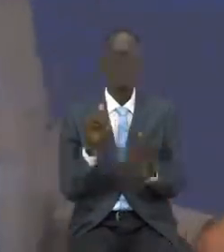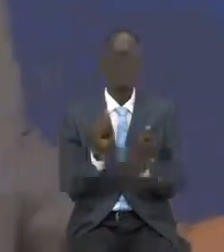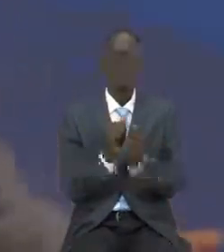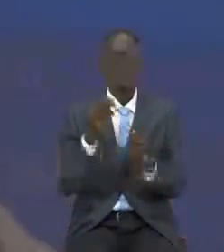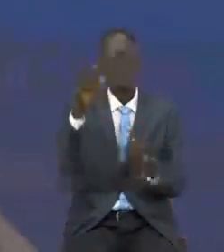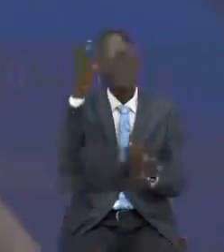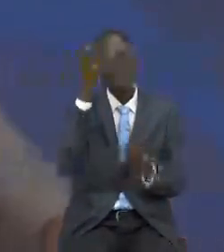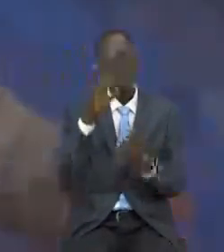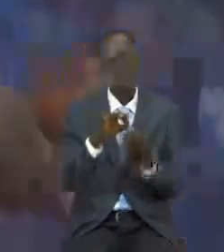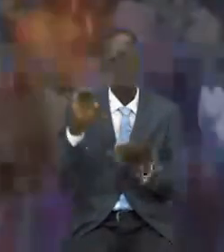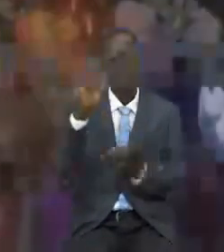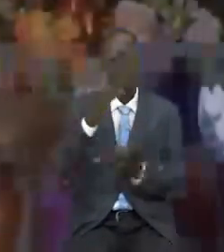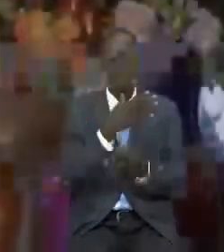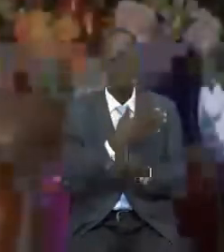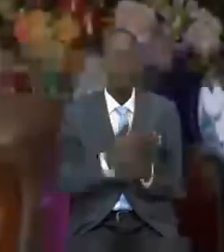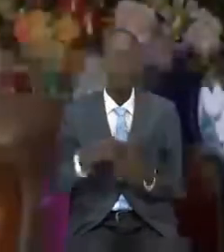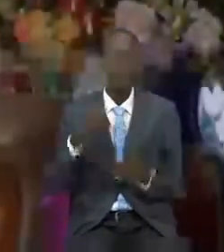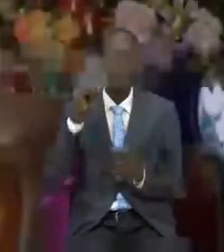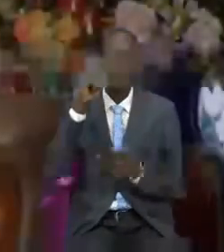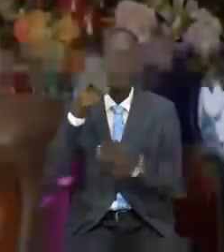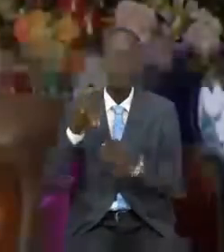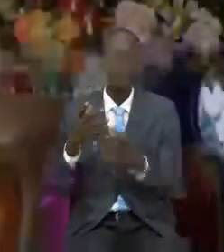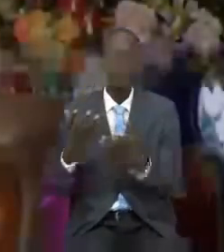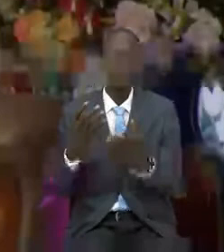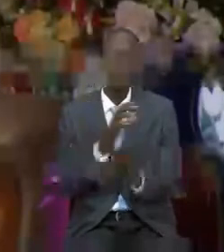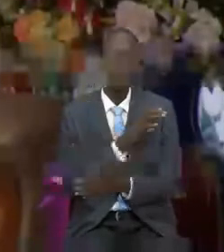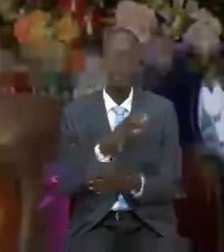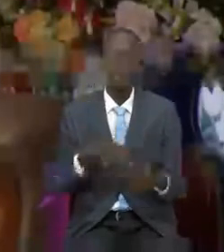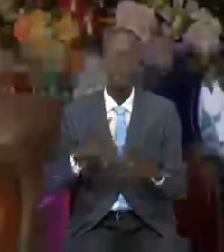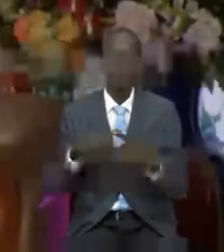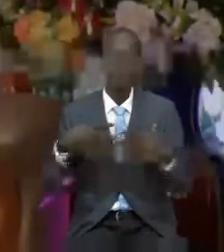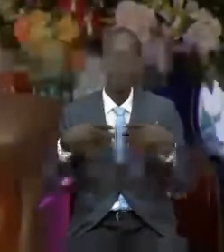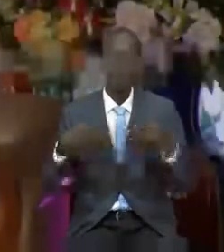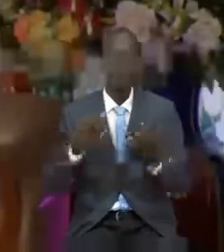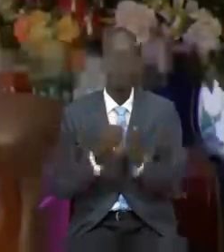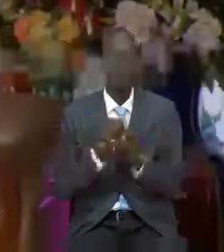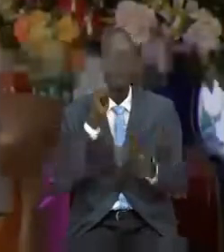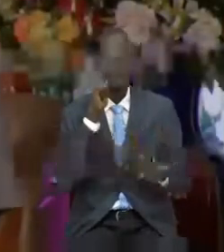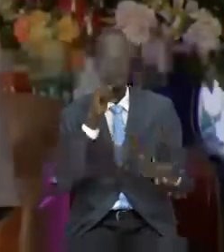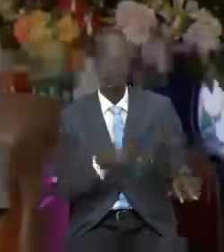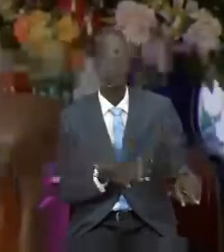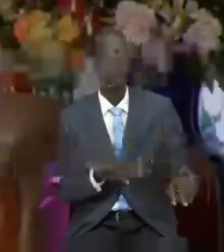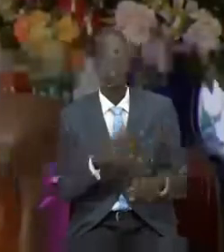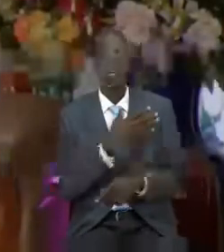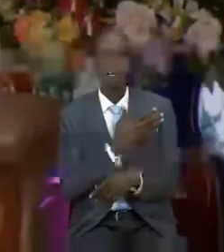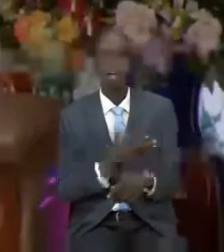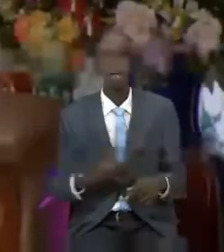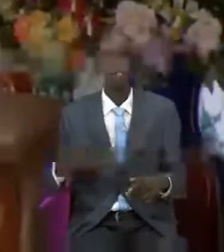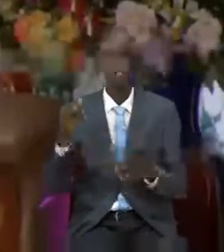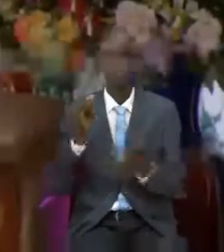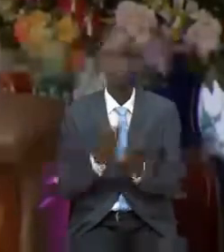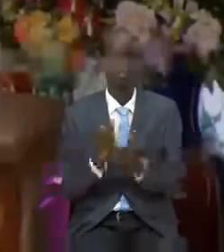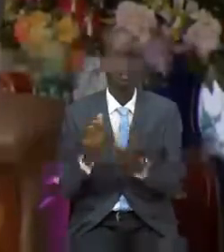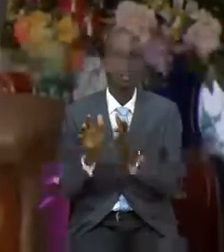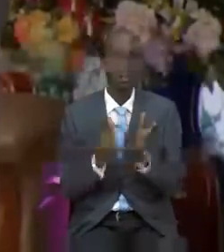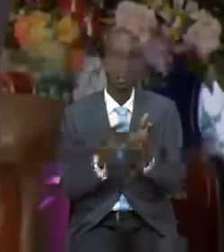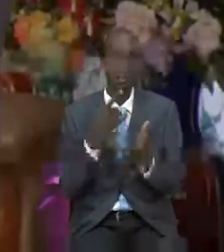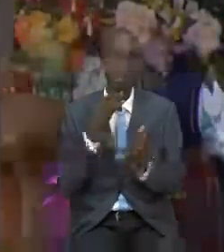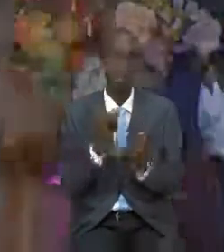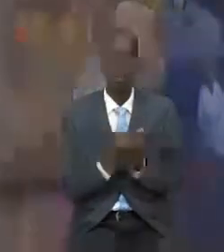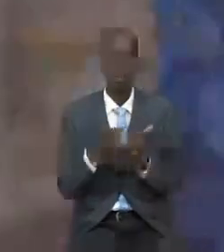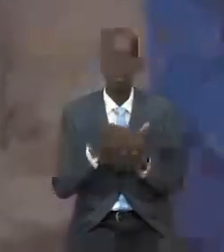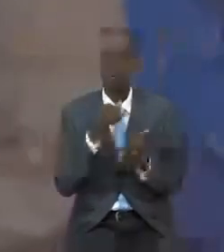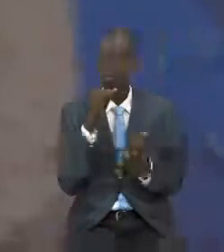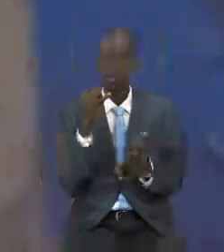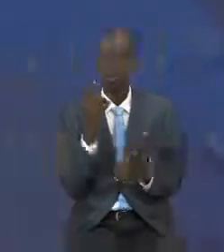she wanted Christ to heal that child, deliver that child. And Jesus said, it is not right, it